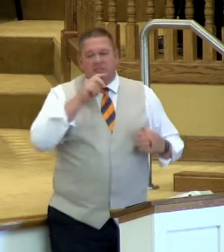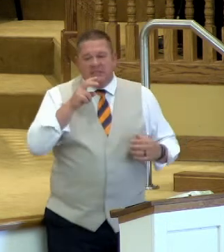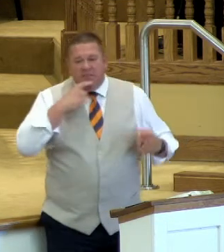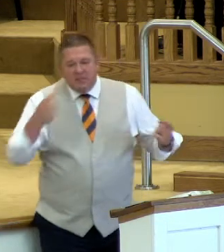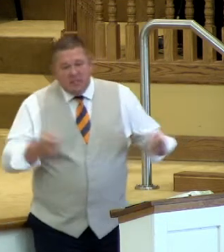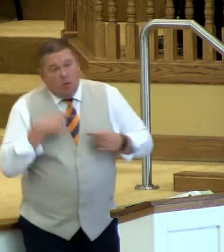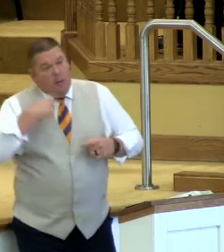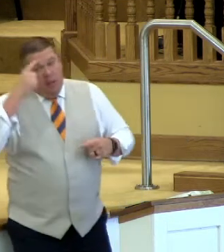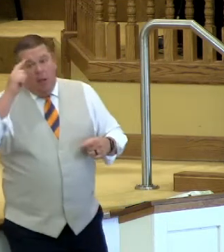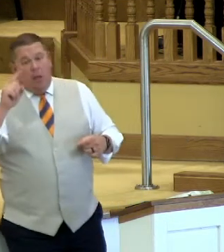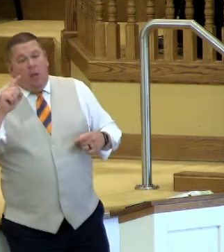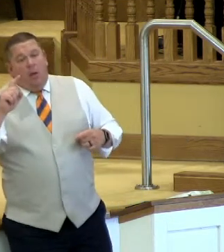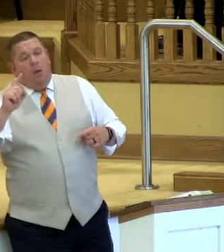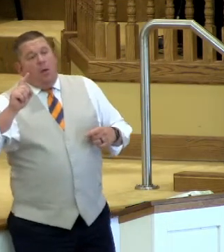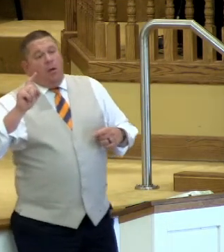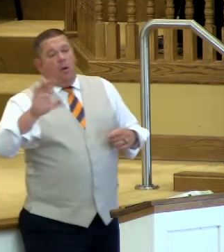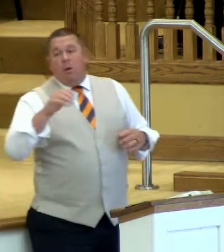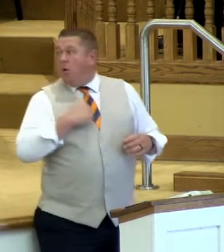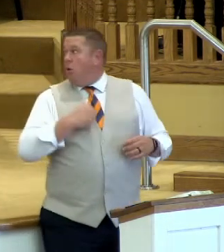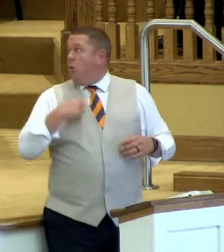sin. We think